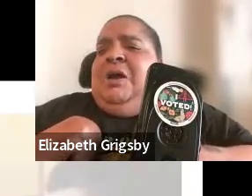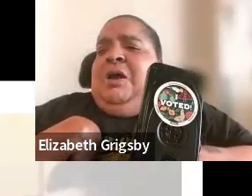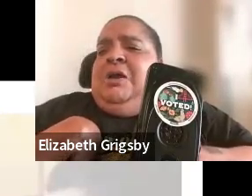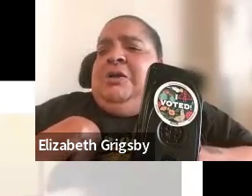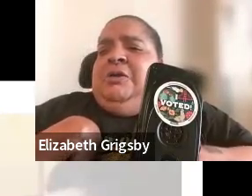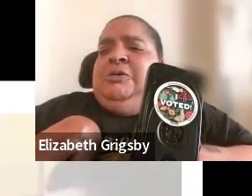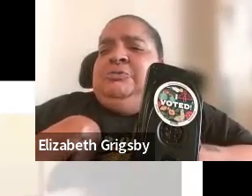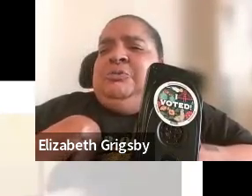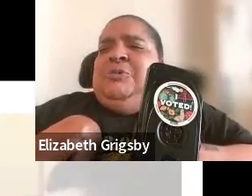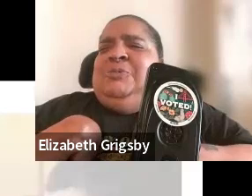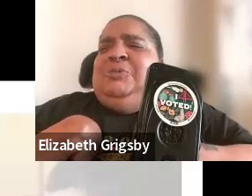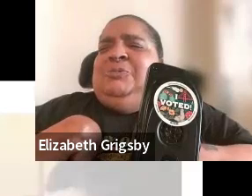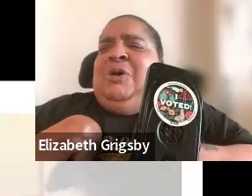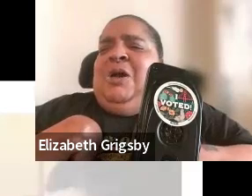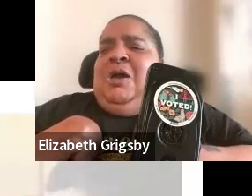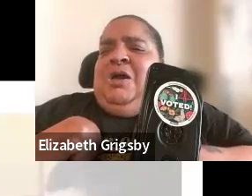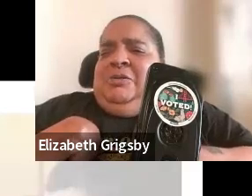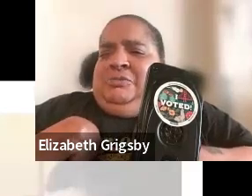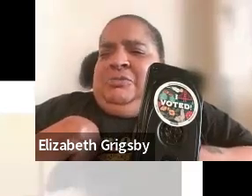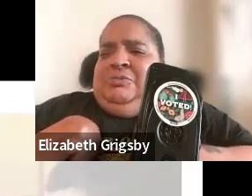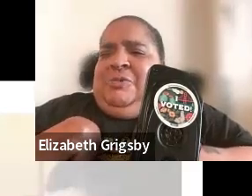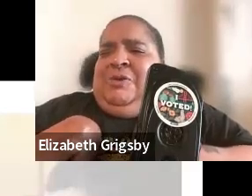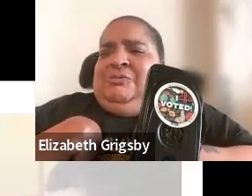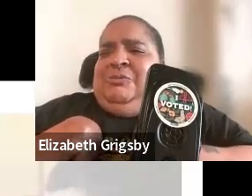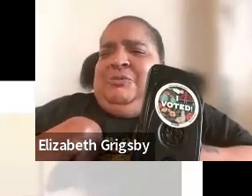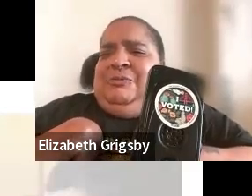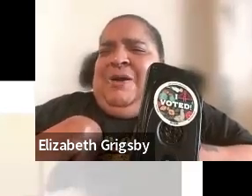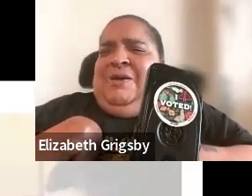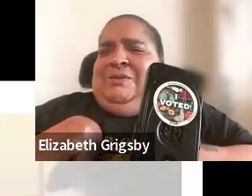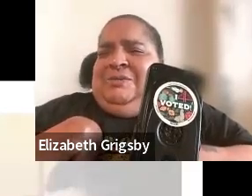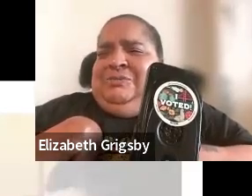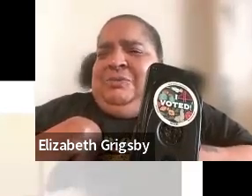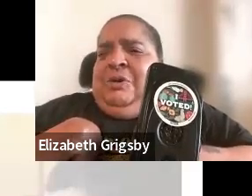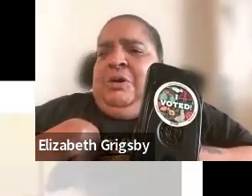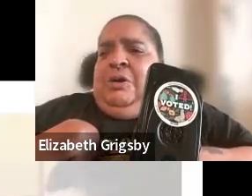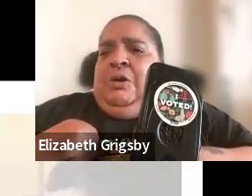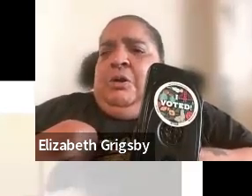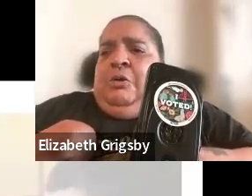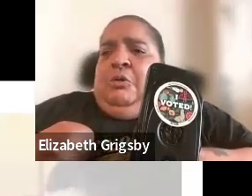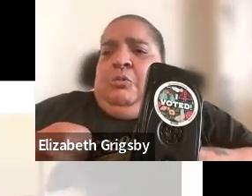ableism contribute to sexual violence.